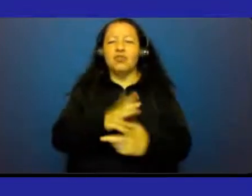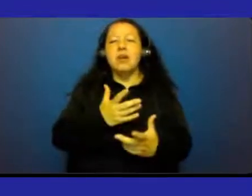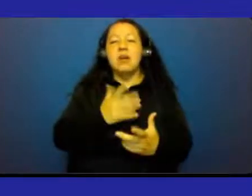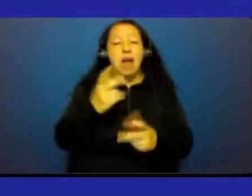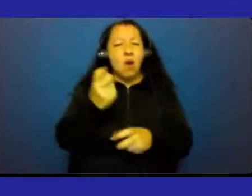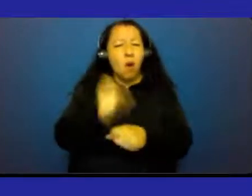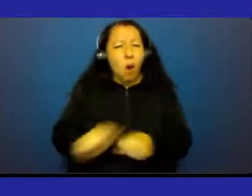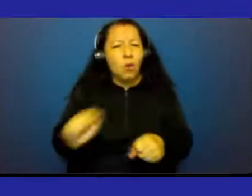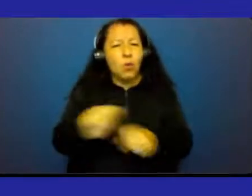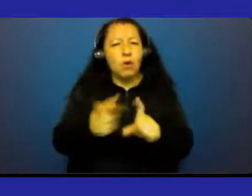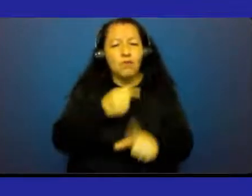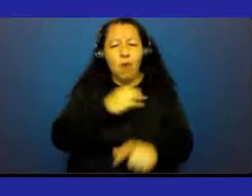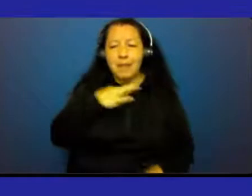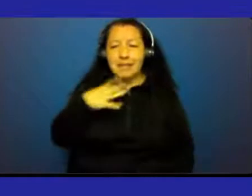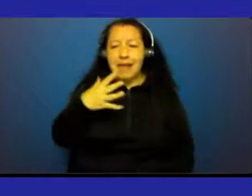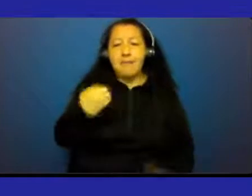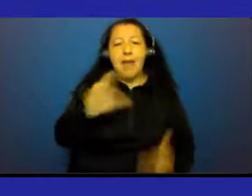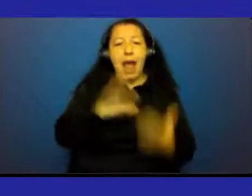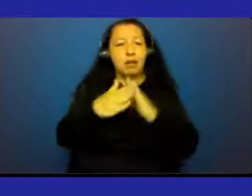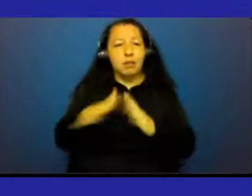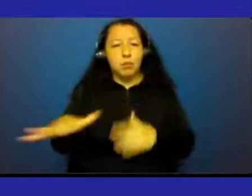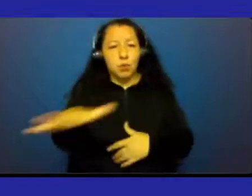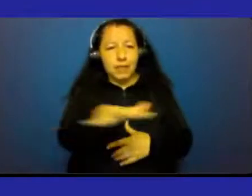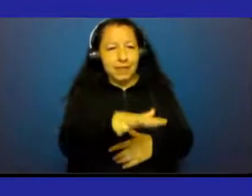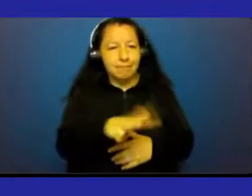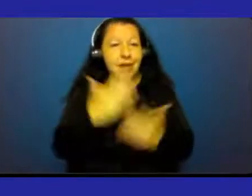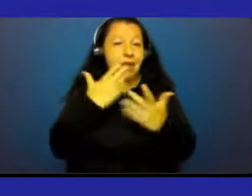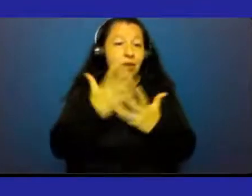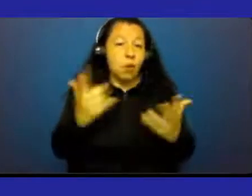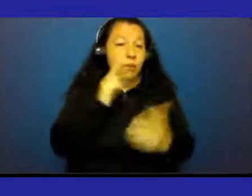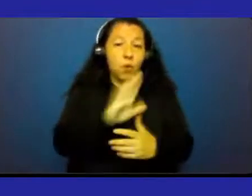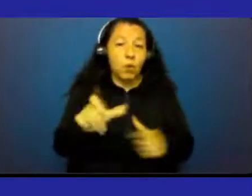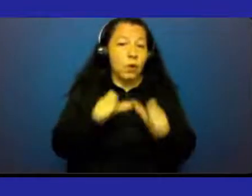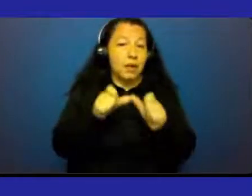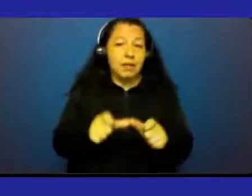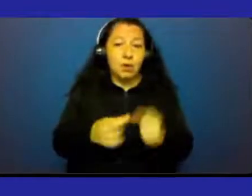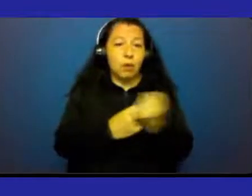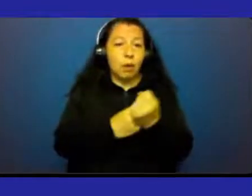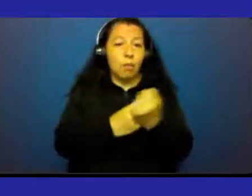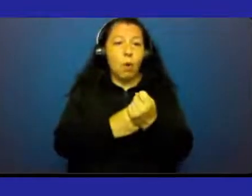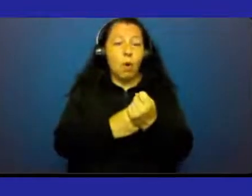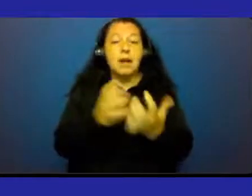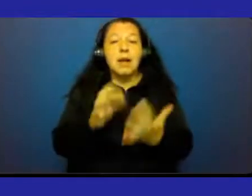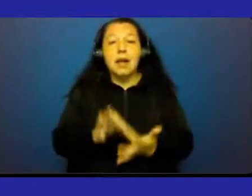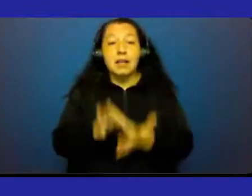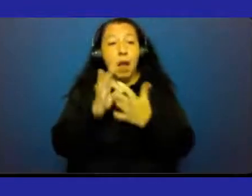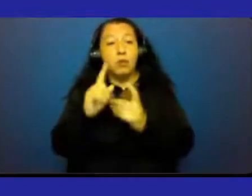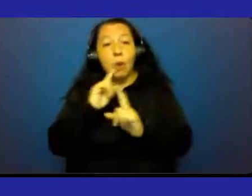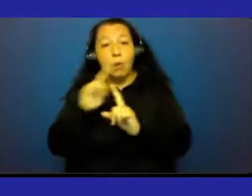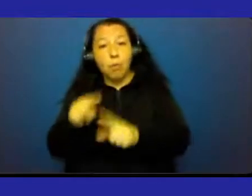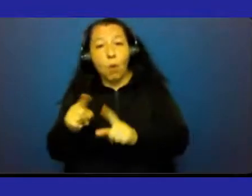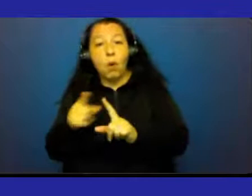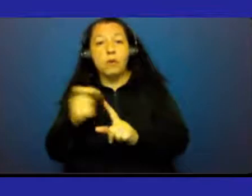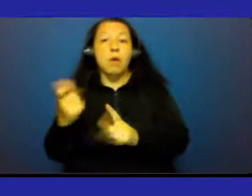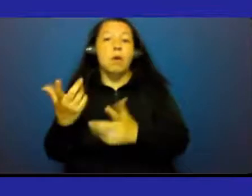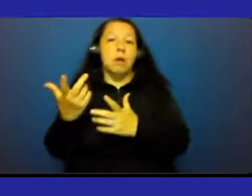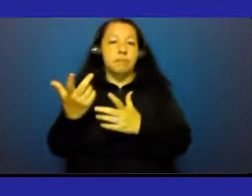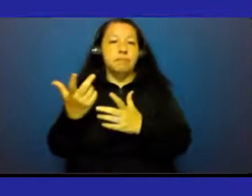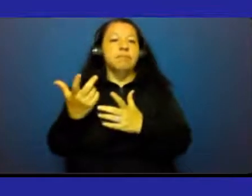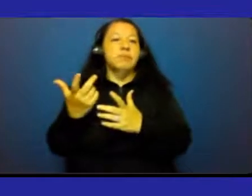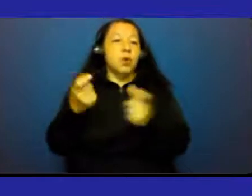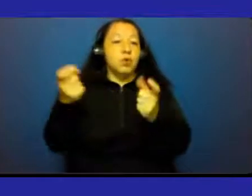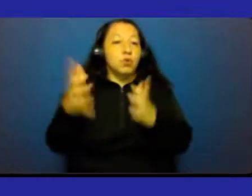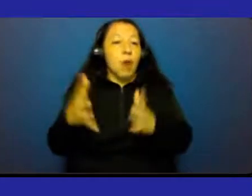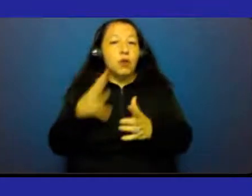community. Thank you so much for your continued support, especially to the boards of directors and leadership of health and